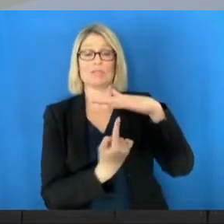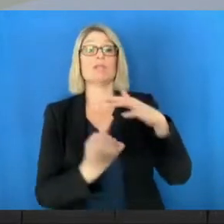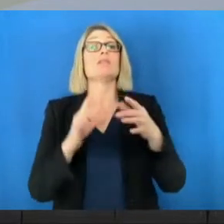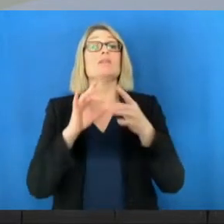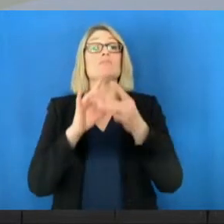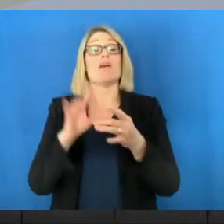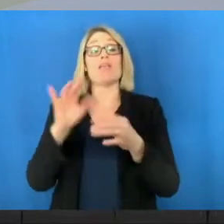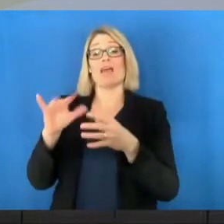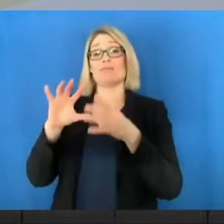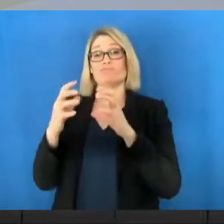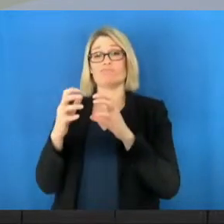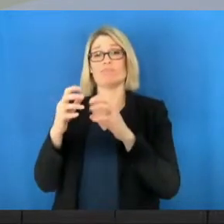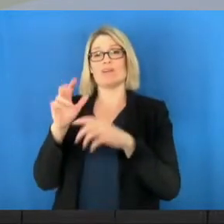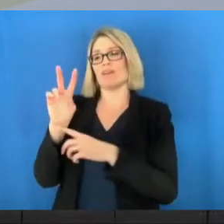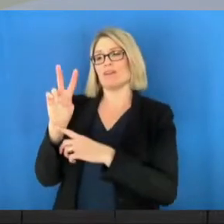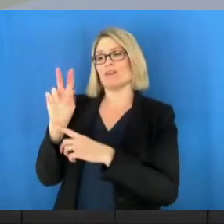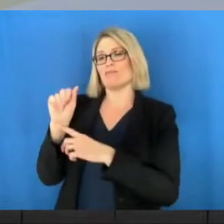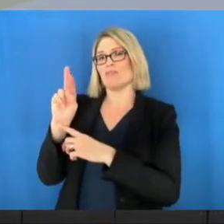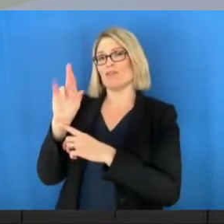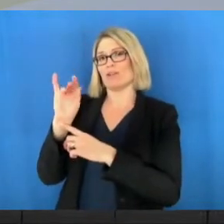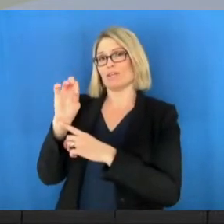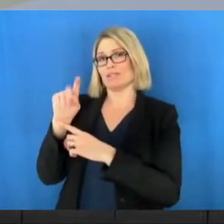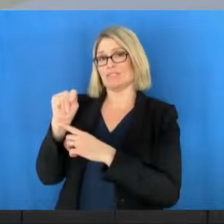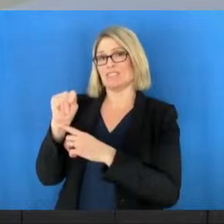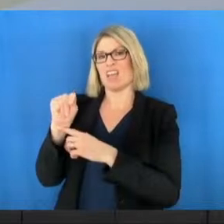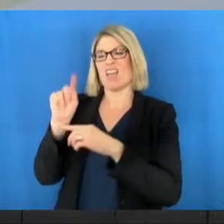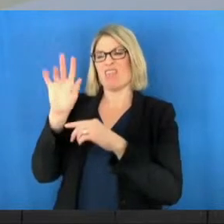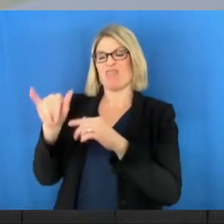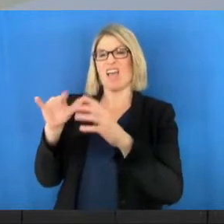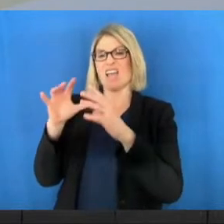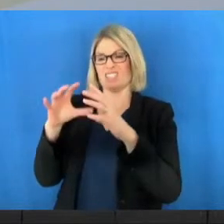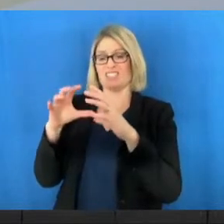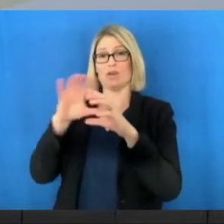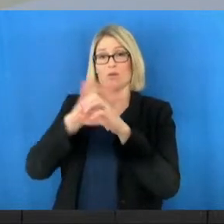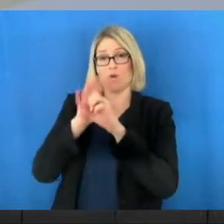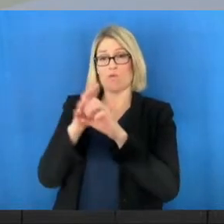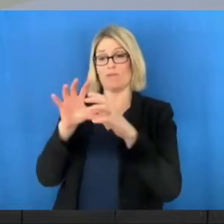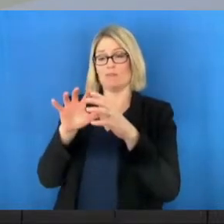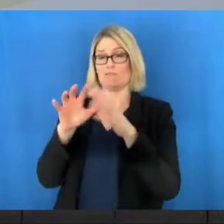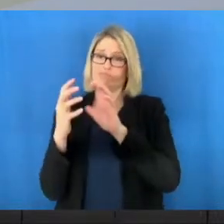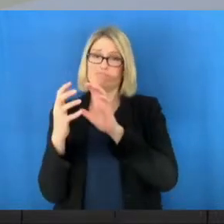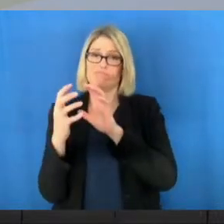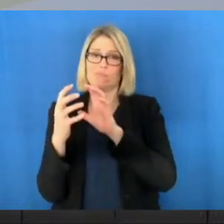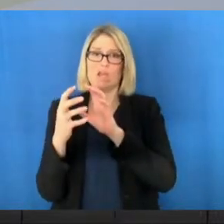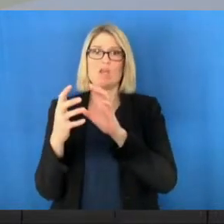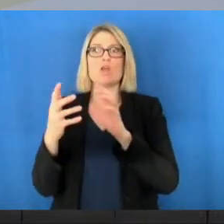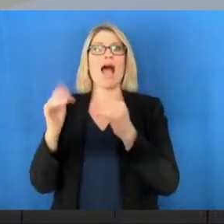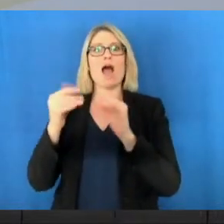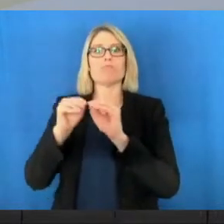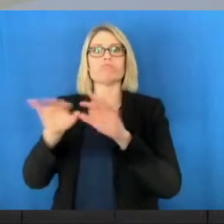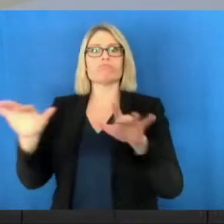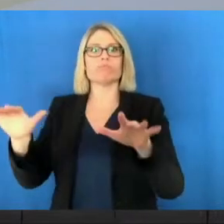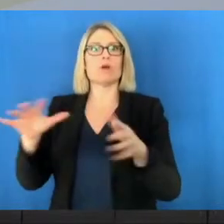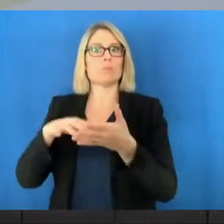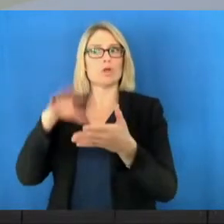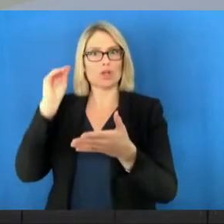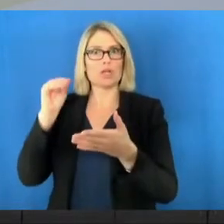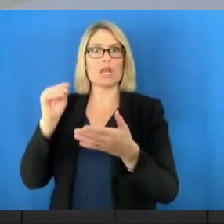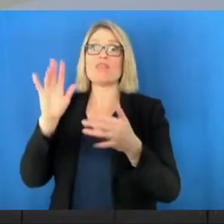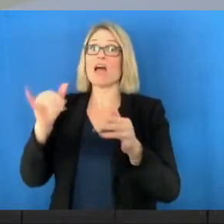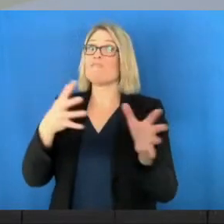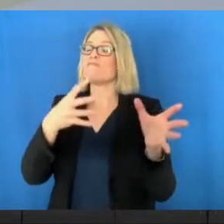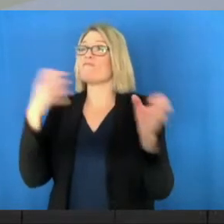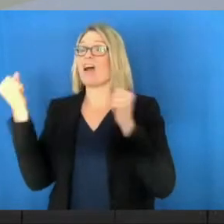variant, where we know the variant transmits, what we're learning about it is it transmits quickly,